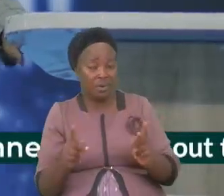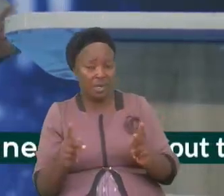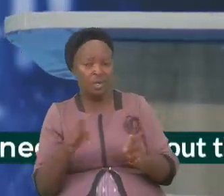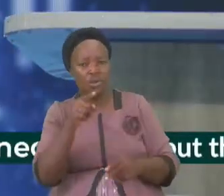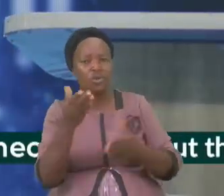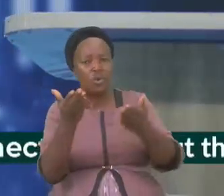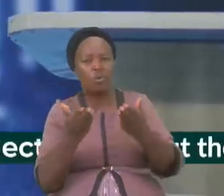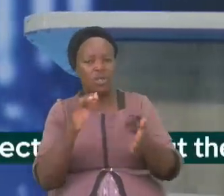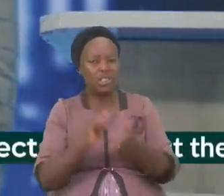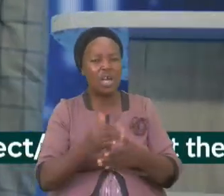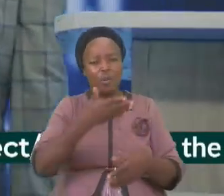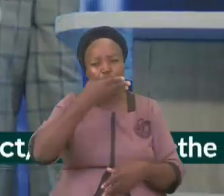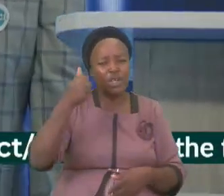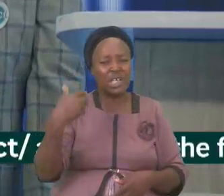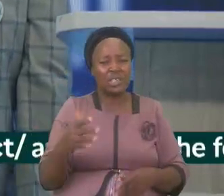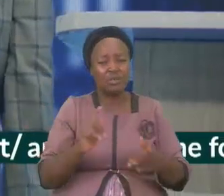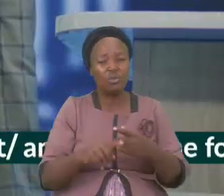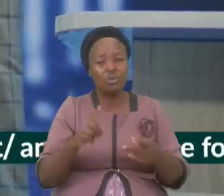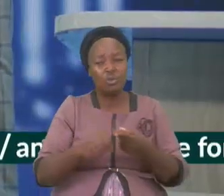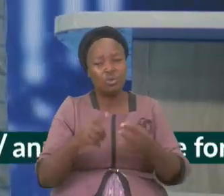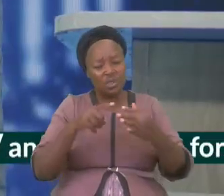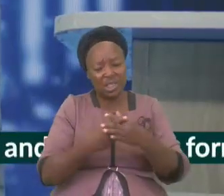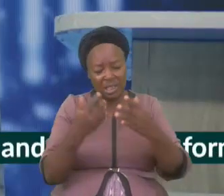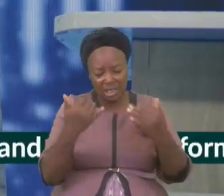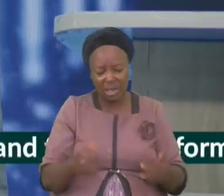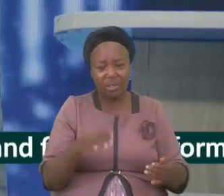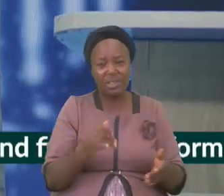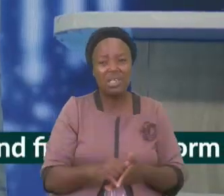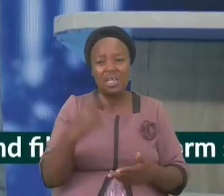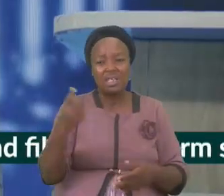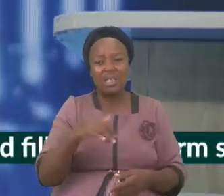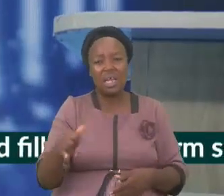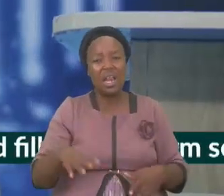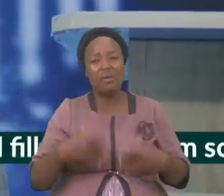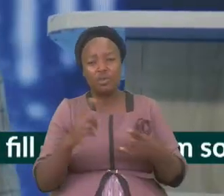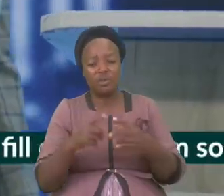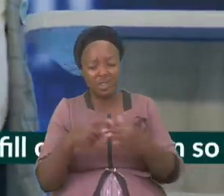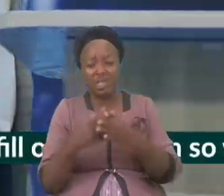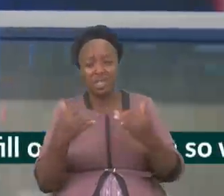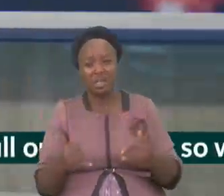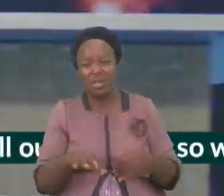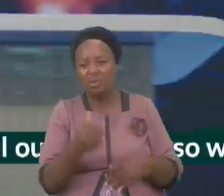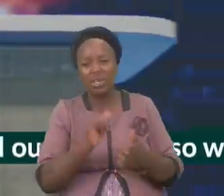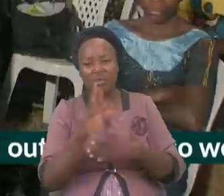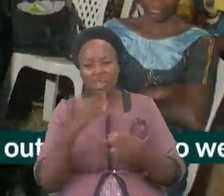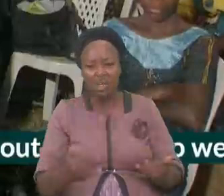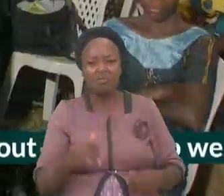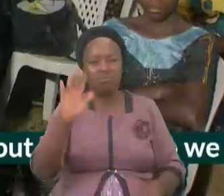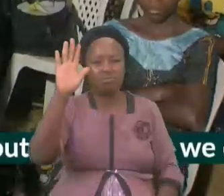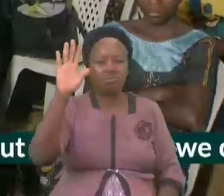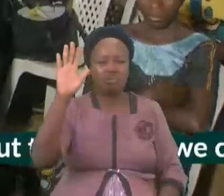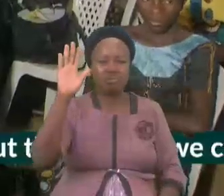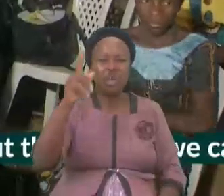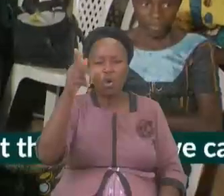life to start now. Wherever you are, you raise up your hand. God bless you there. Raise up that hand very well. God bless you there. God bless you